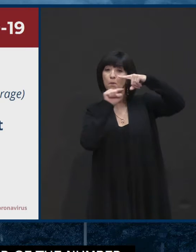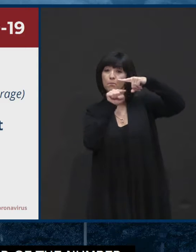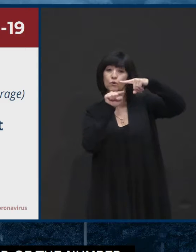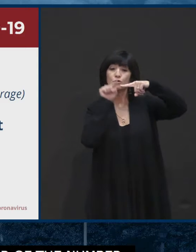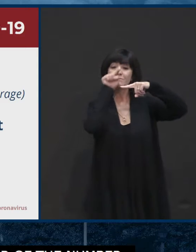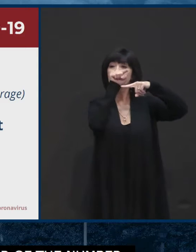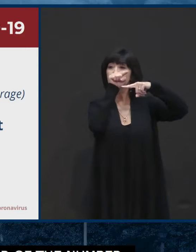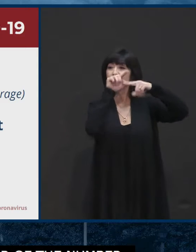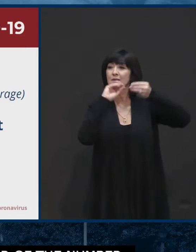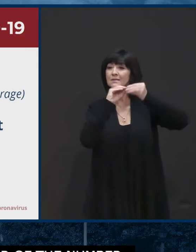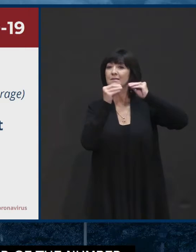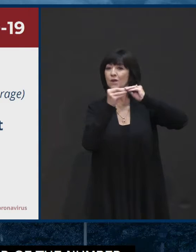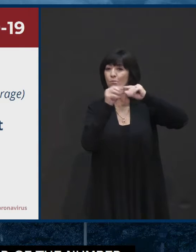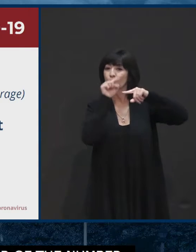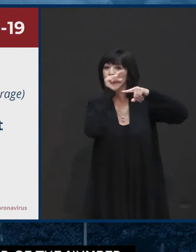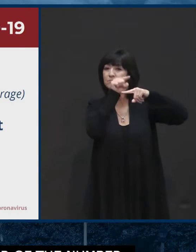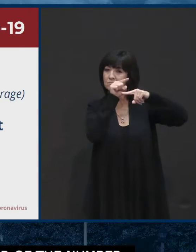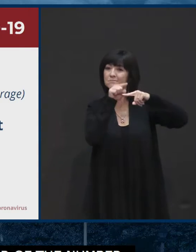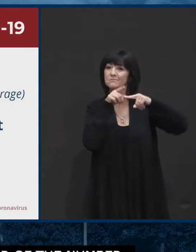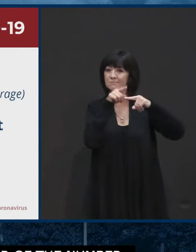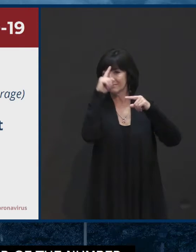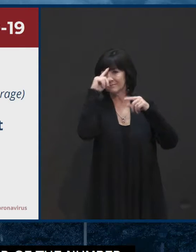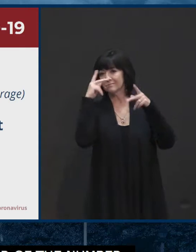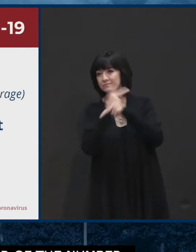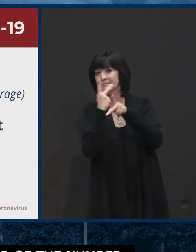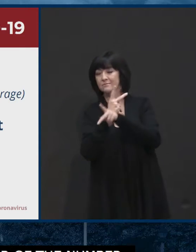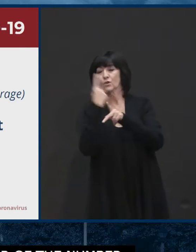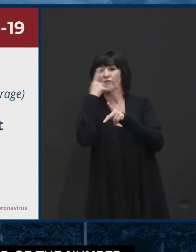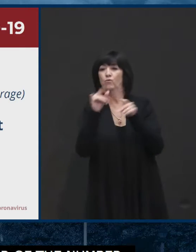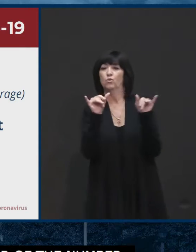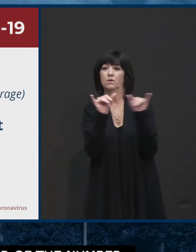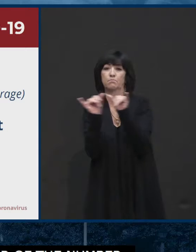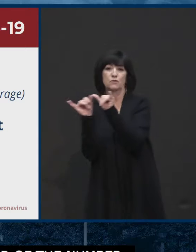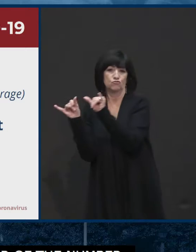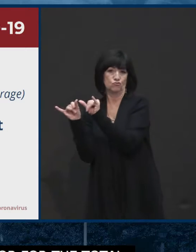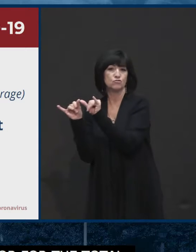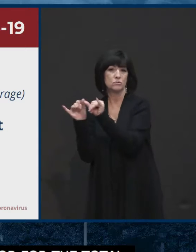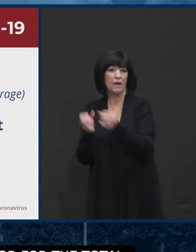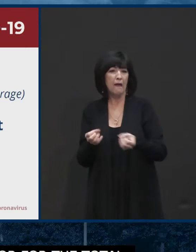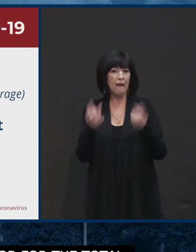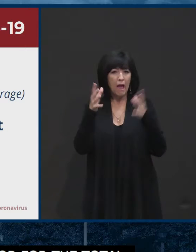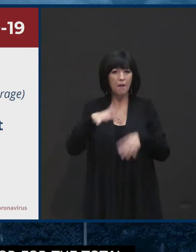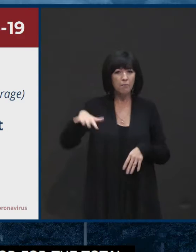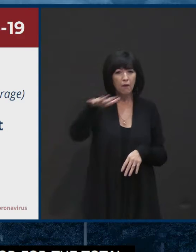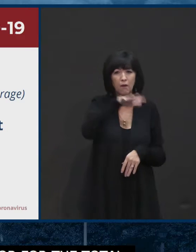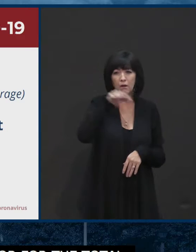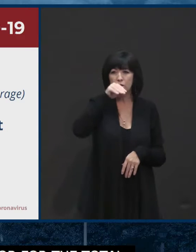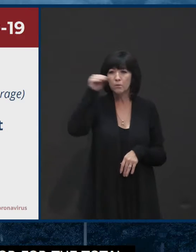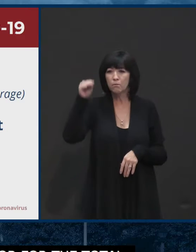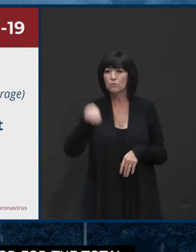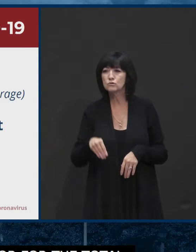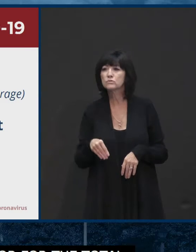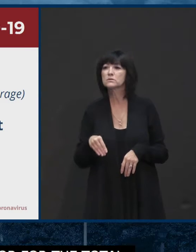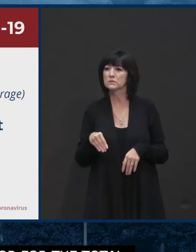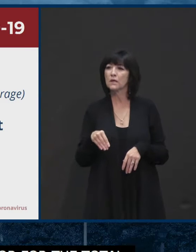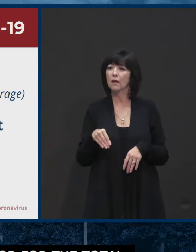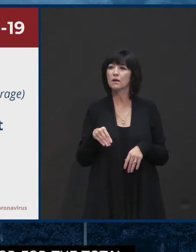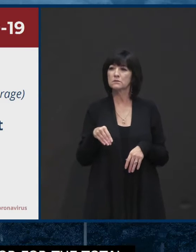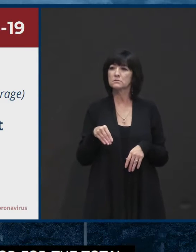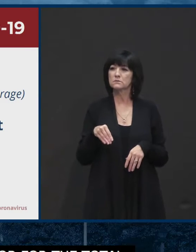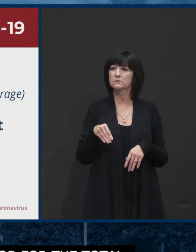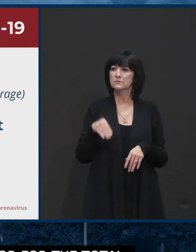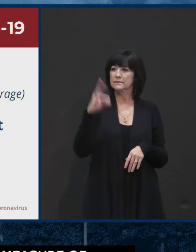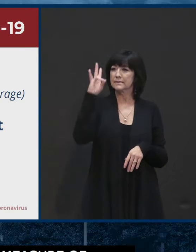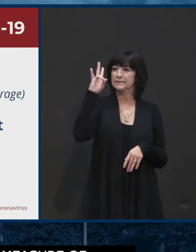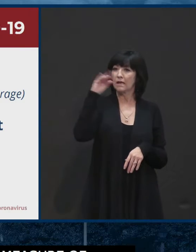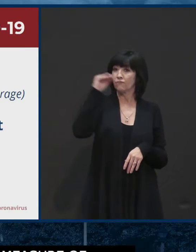the number of persons tested, which is a measure of prevalence, as the public health people refer to it, so the